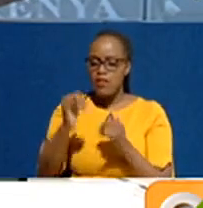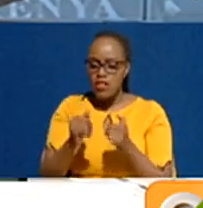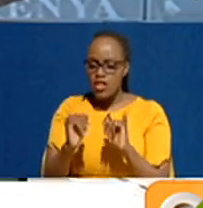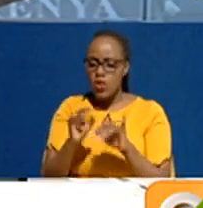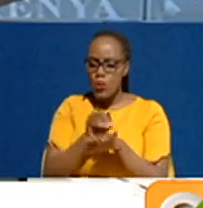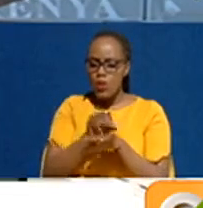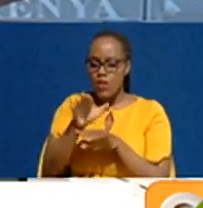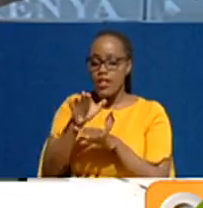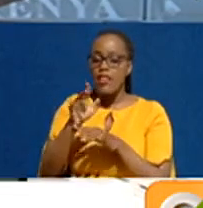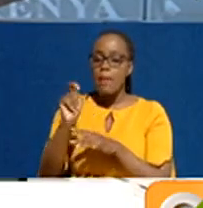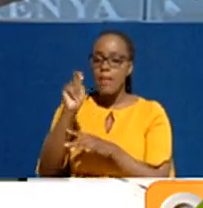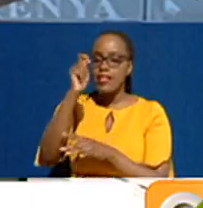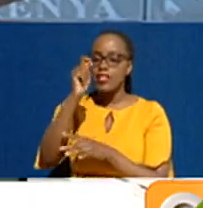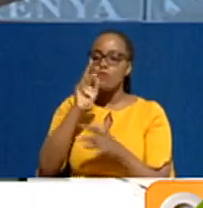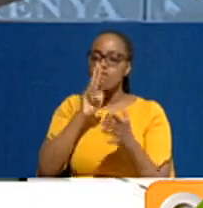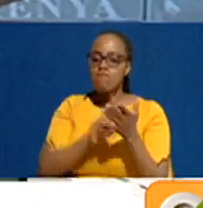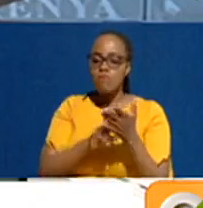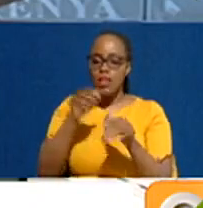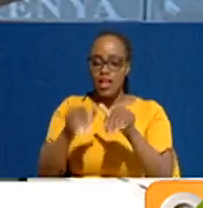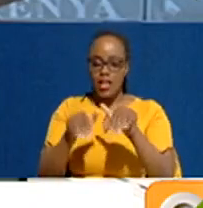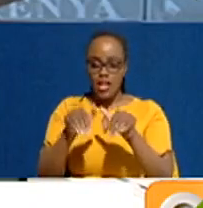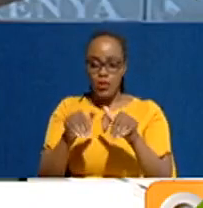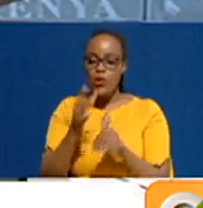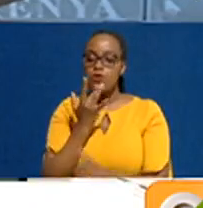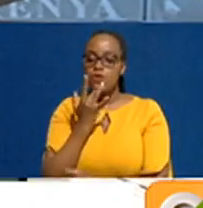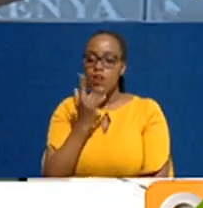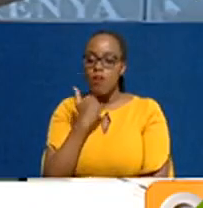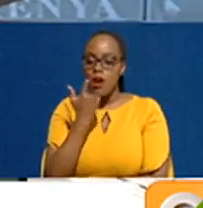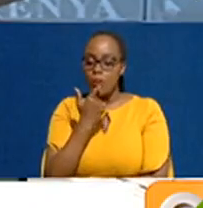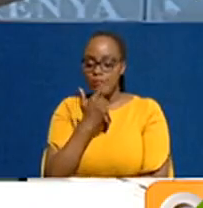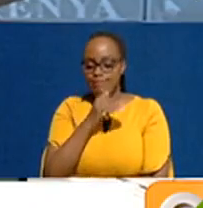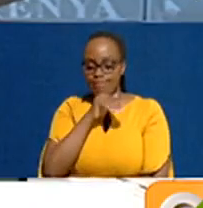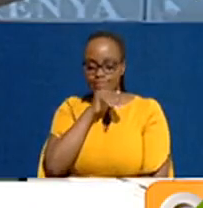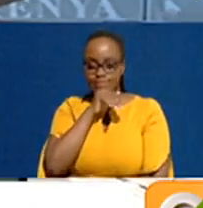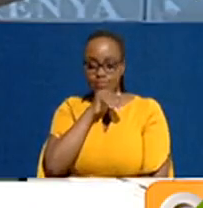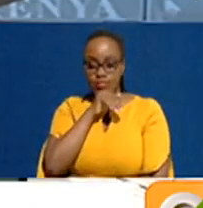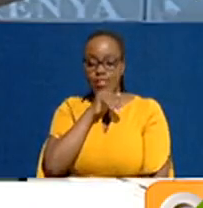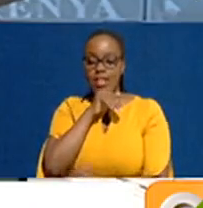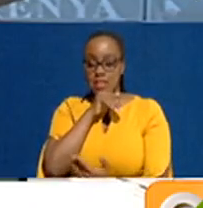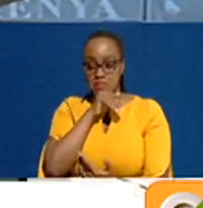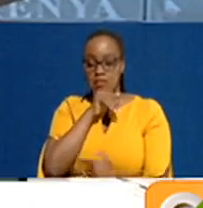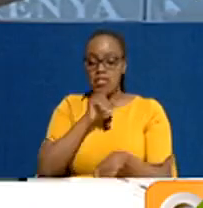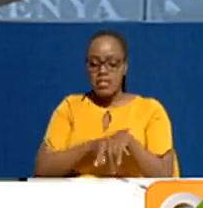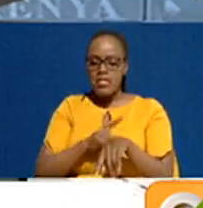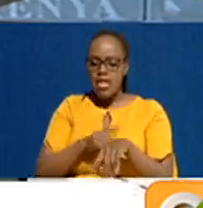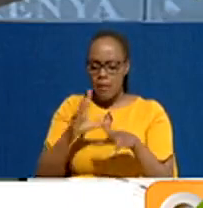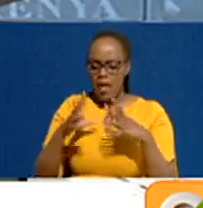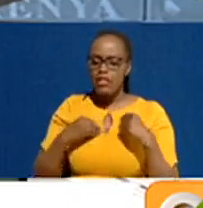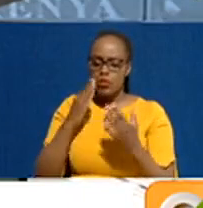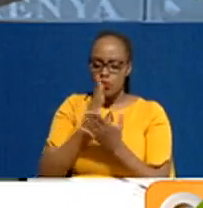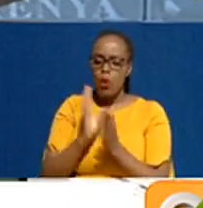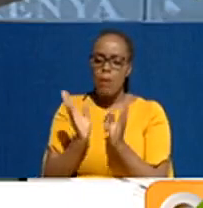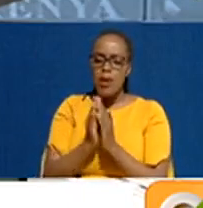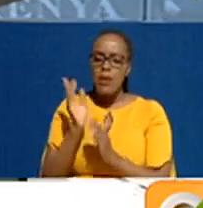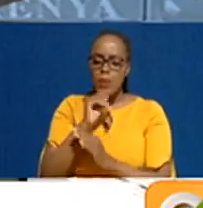to influence the outcome of the presidential election in favor of Azimio La Umoja candidate Raila Odinga, while admitting that they met